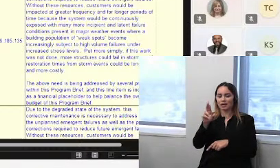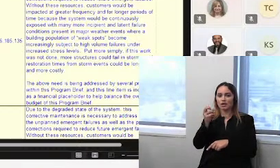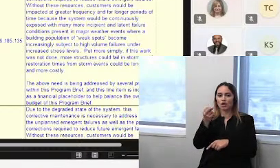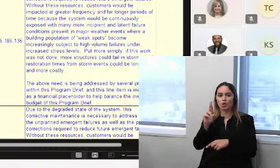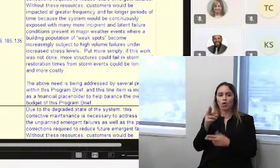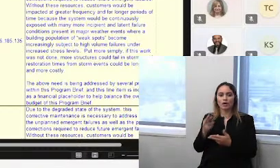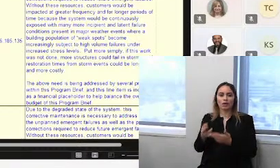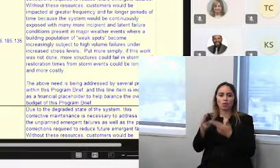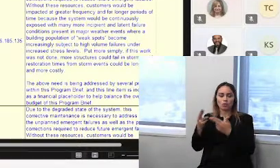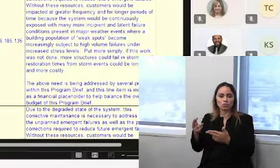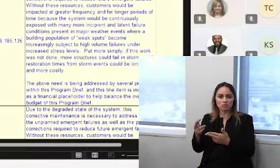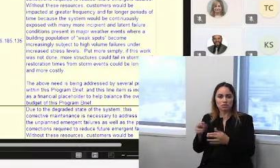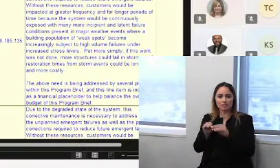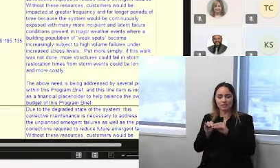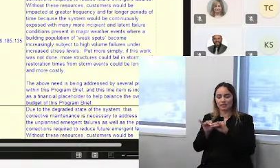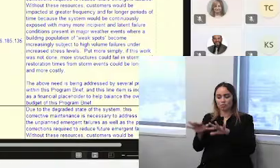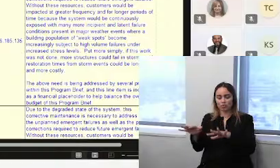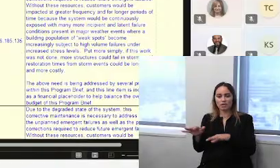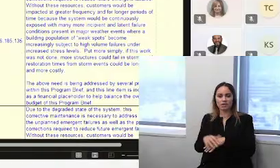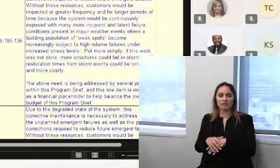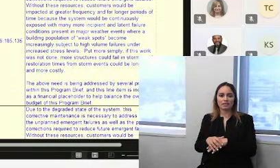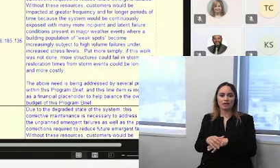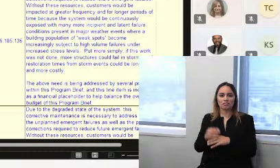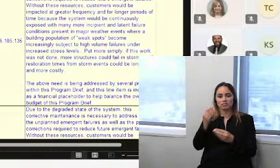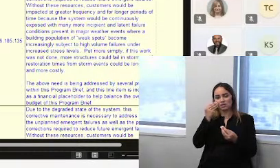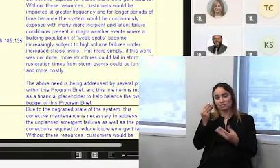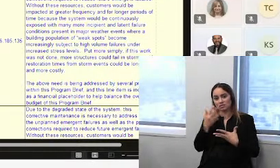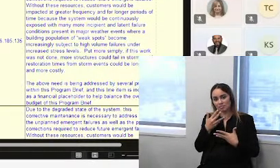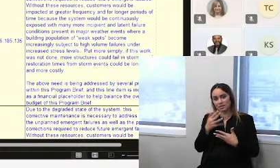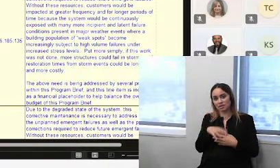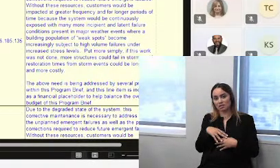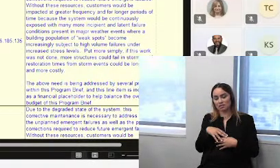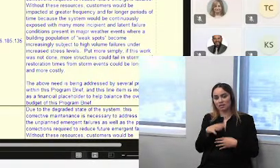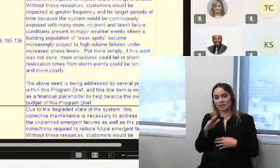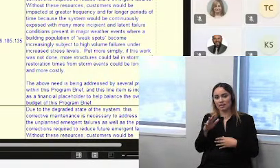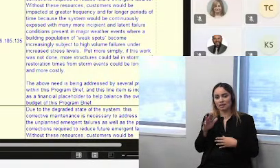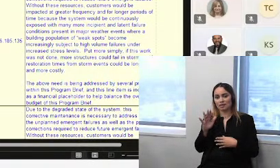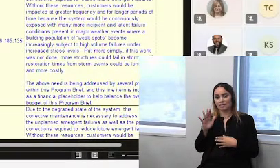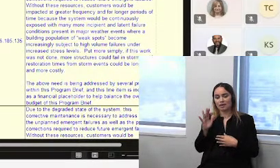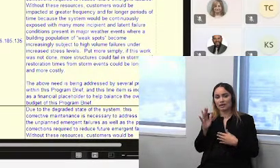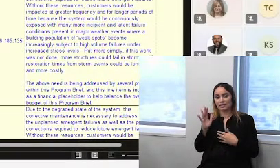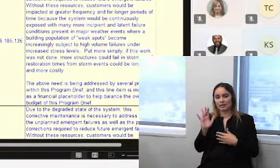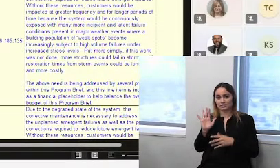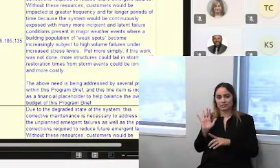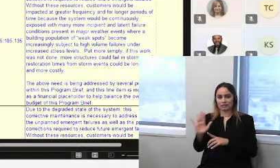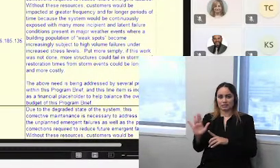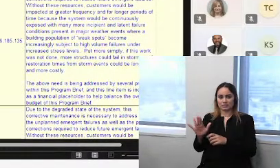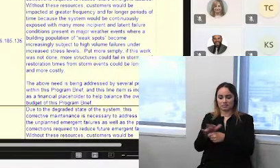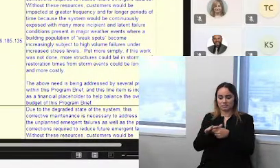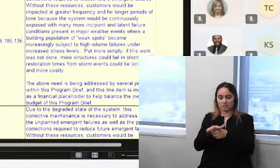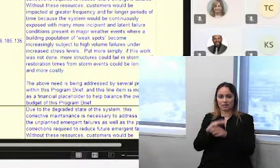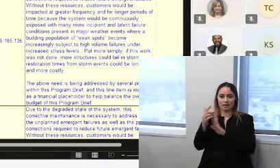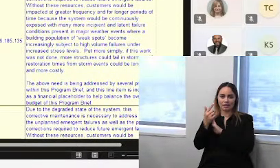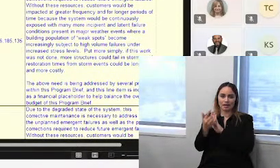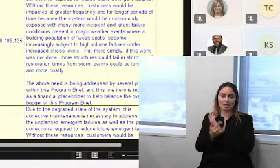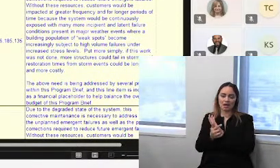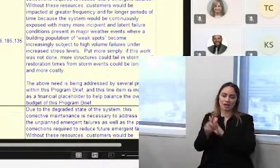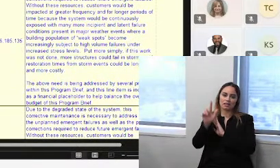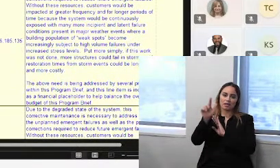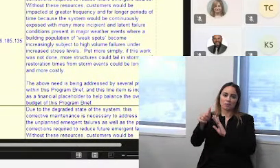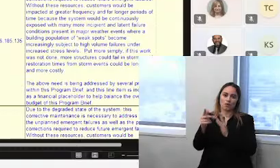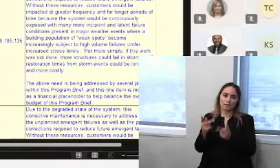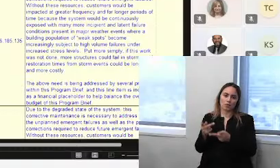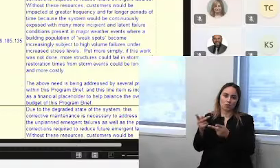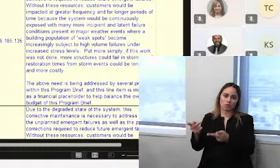under one legal scenario and then the proposed one. Thank you. Mr. Hempling?